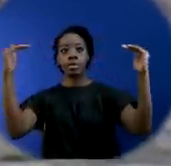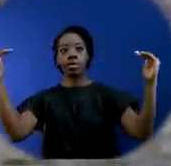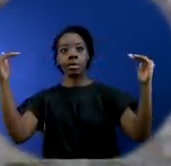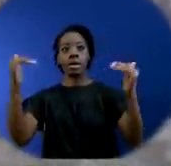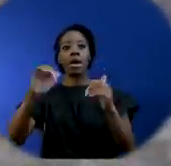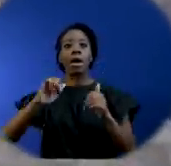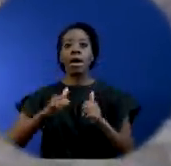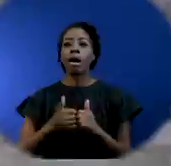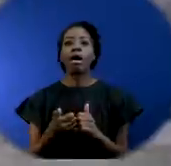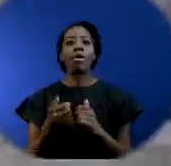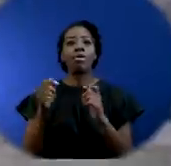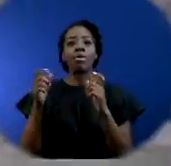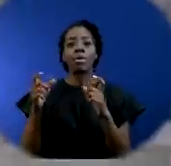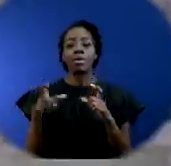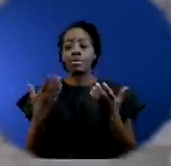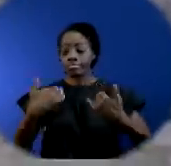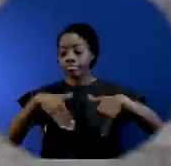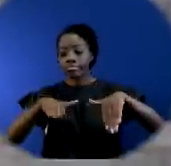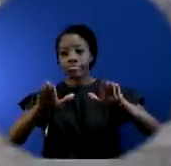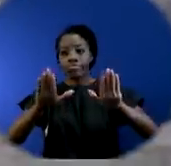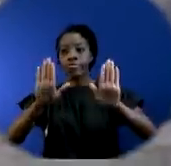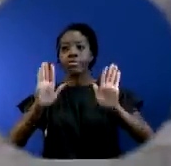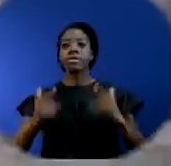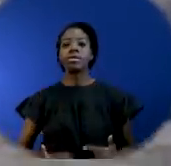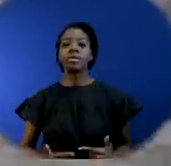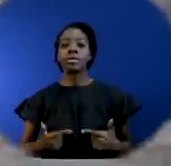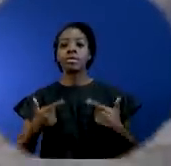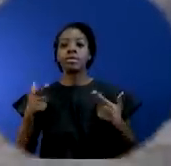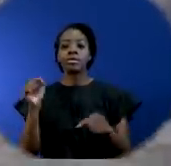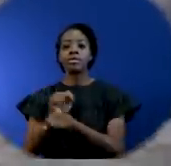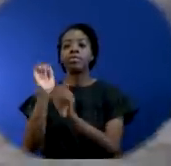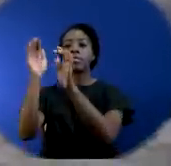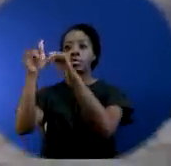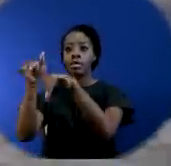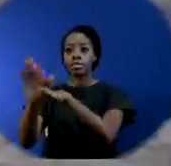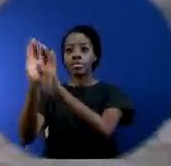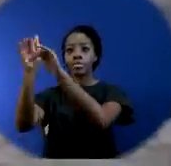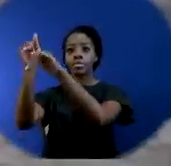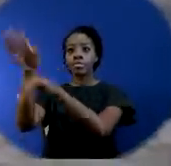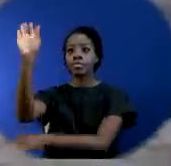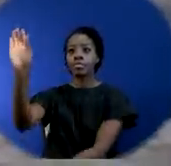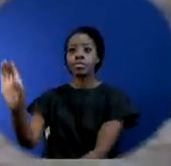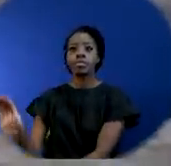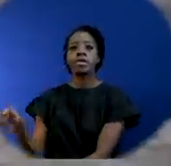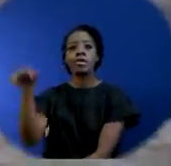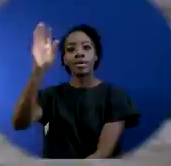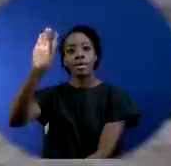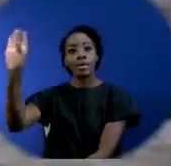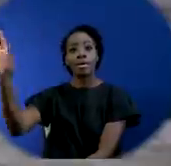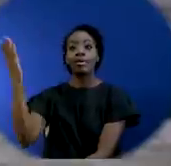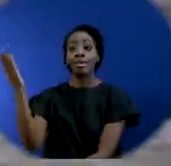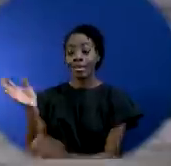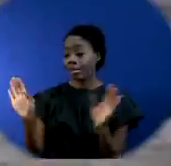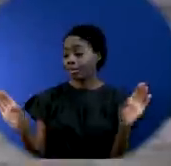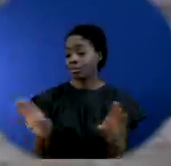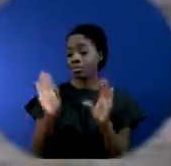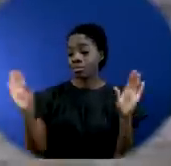how he gave his life at Calvary. He did it